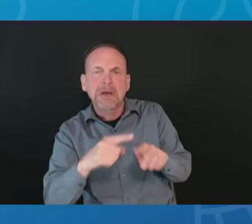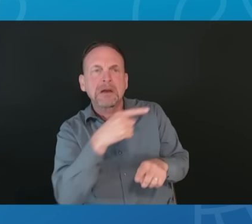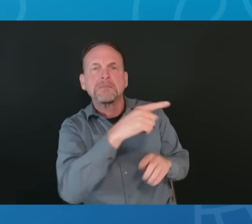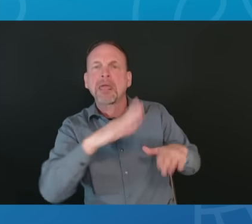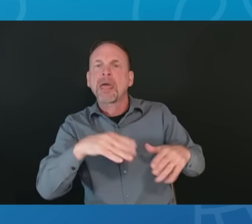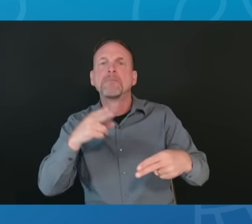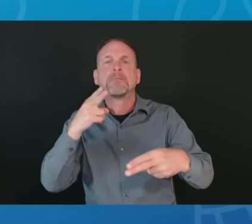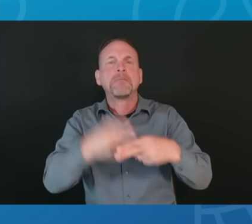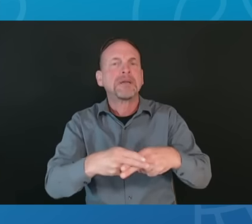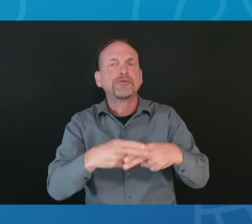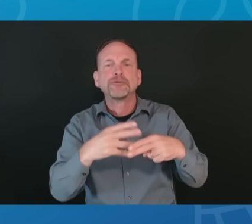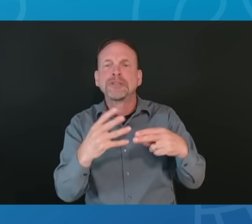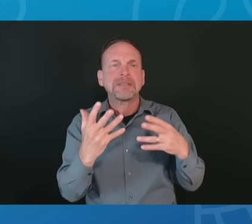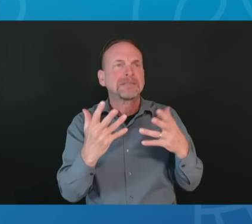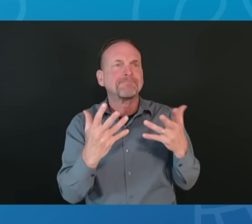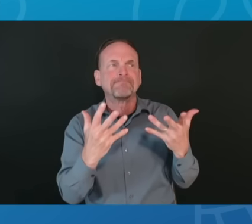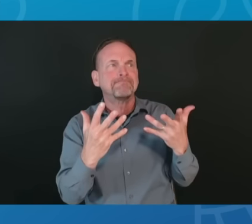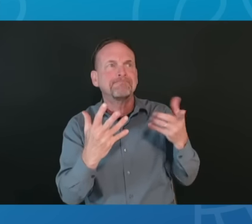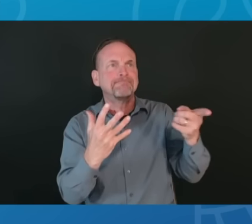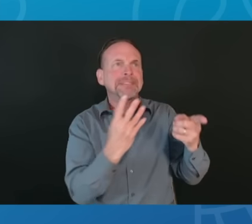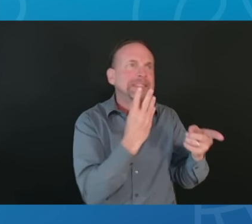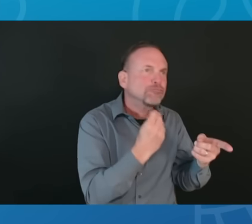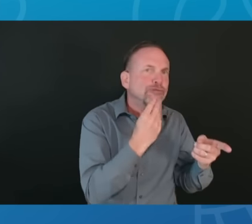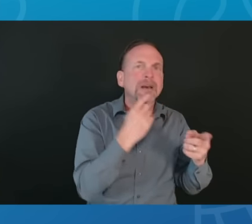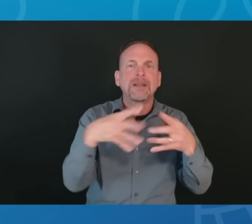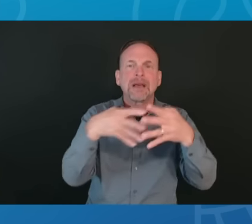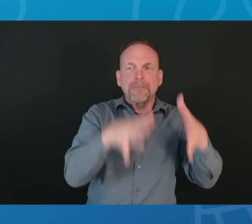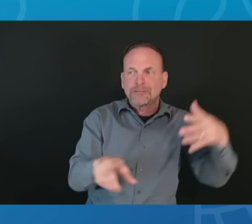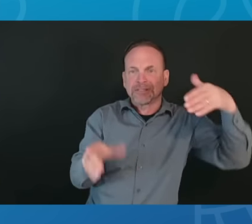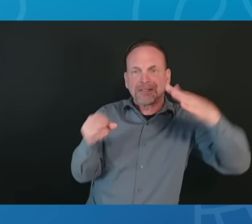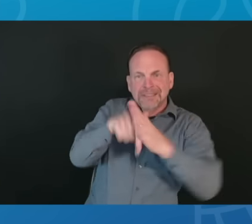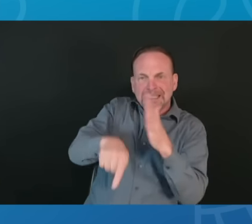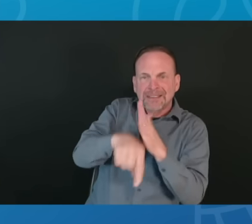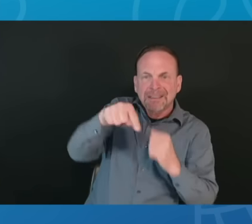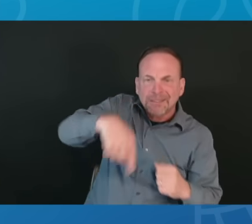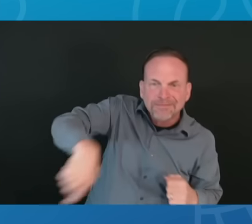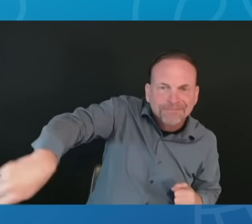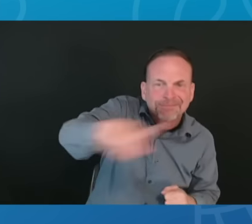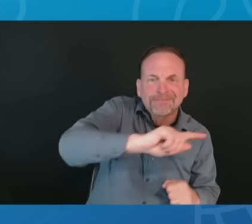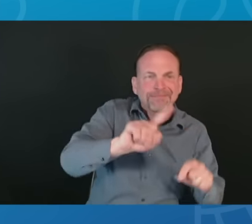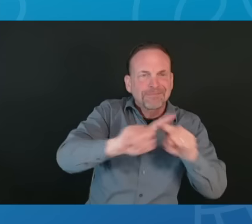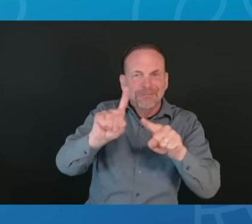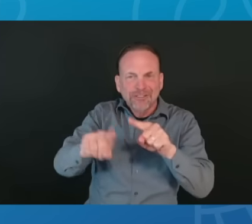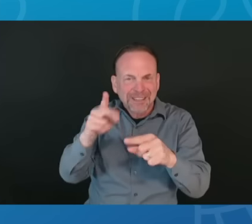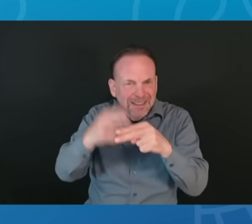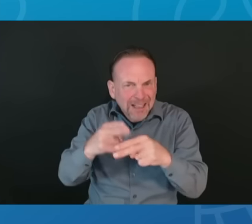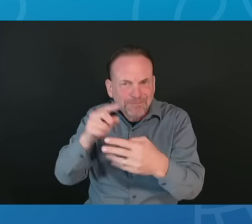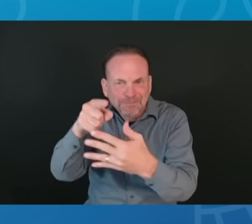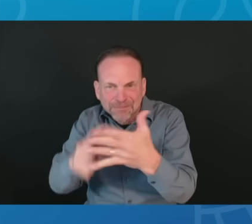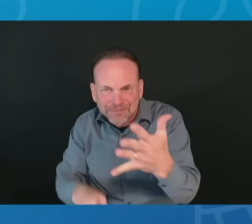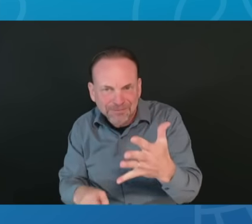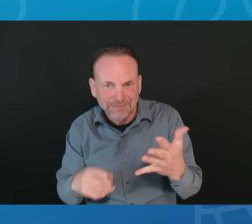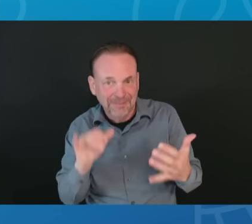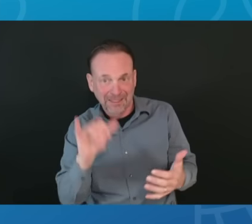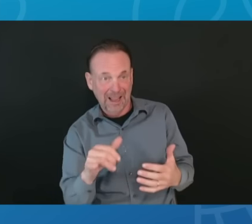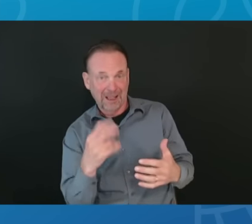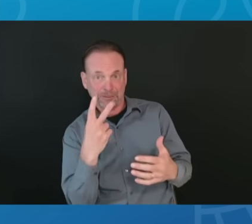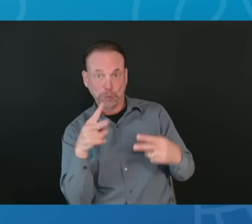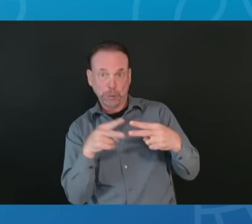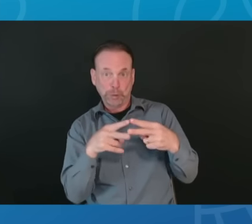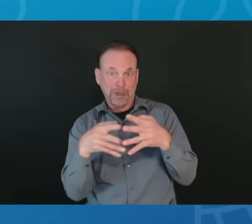Tawfiq Ajag, Aishan or Ezgi Egi. Why were these Americans not mentioned in the statement? And is that, does